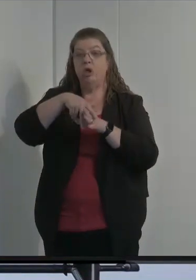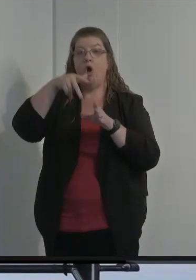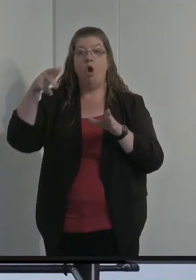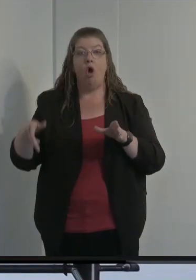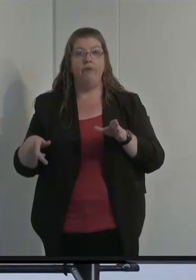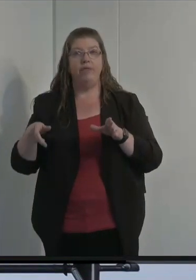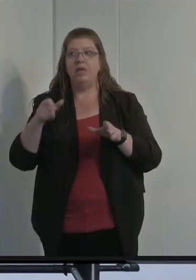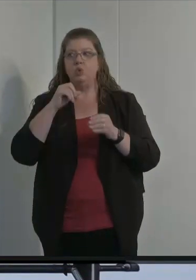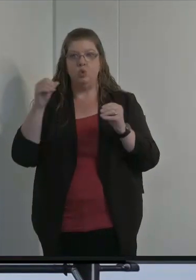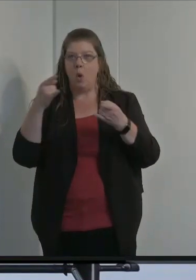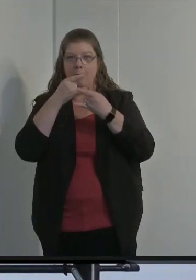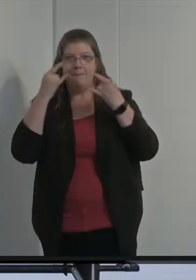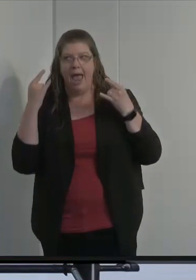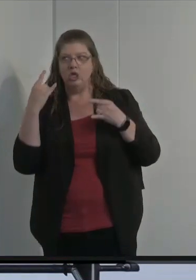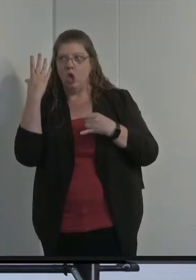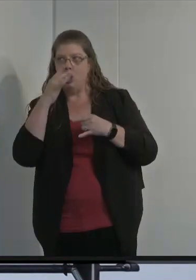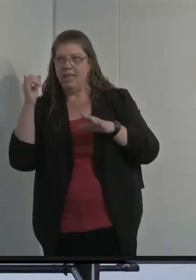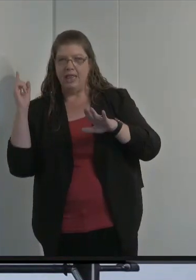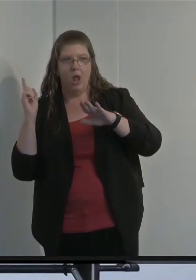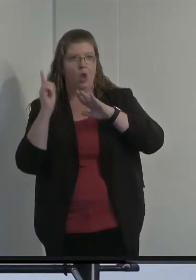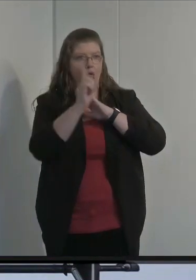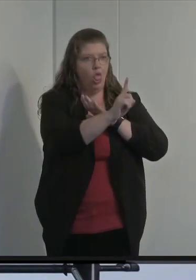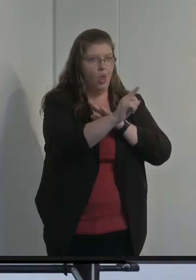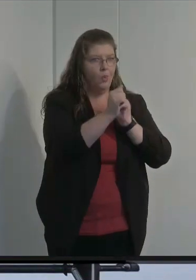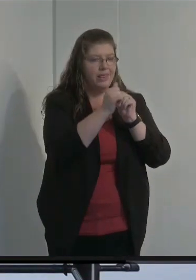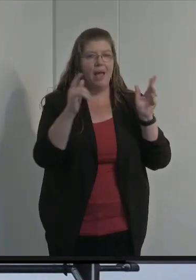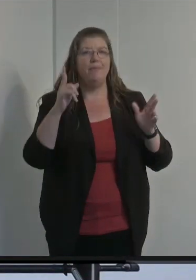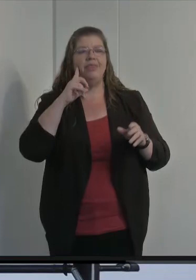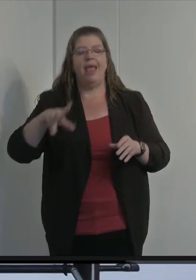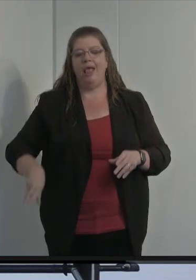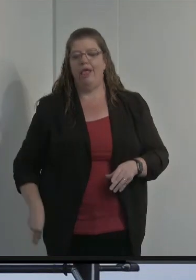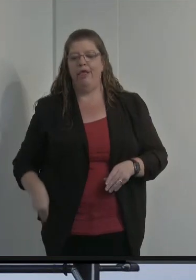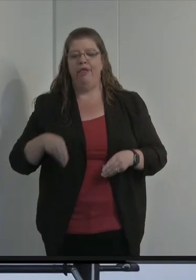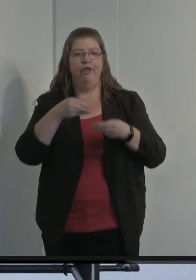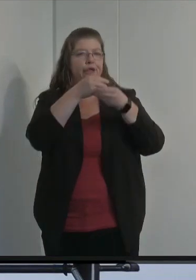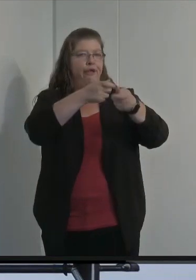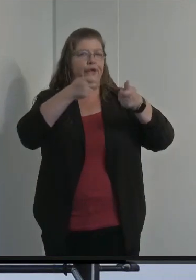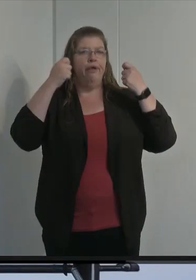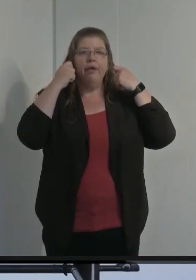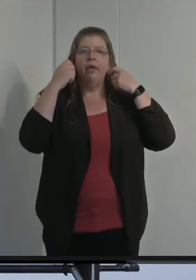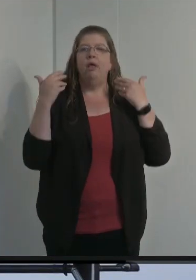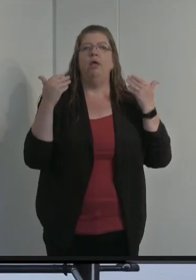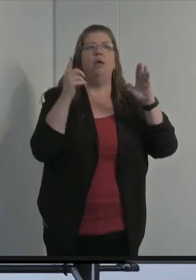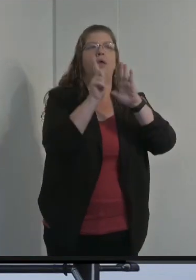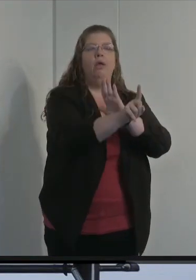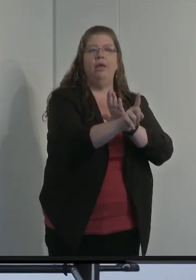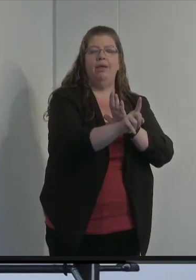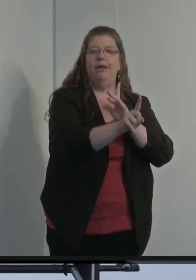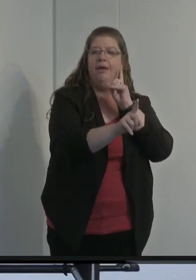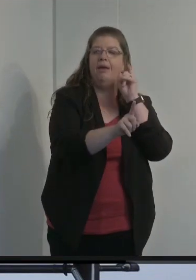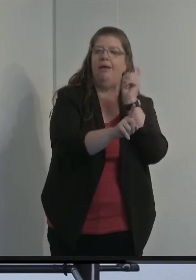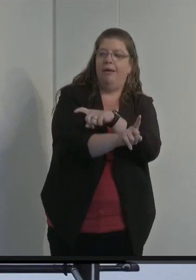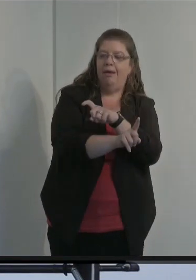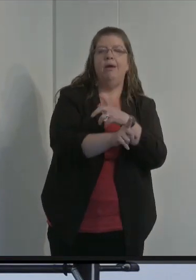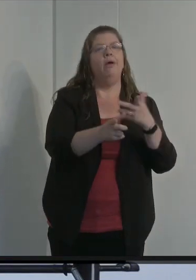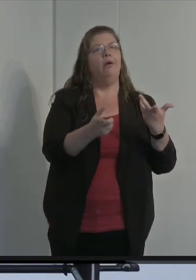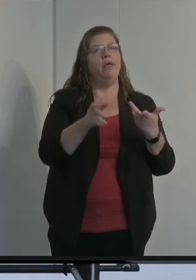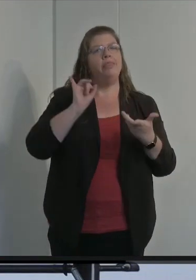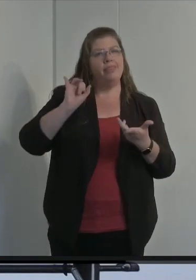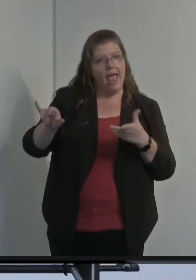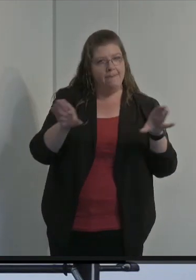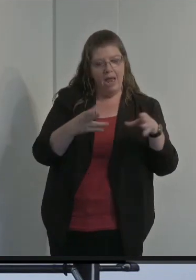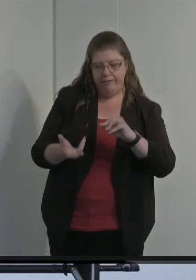gonna go into the shop without a mask, reached in their pocket, put their mask on, and went about their business. And I see that